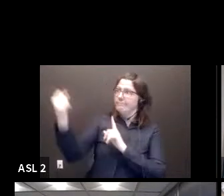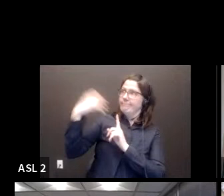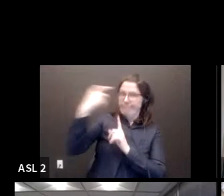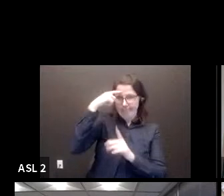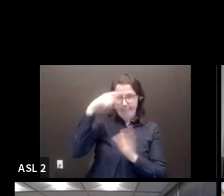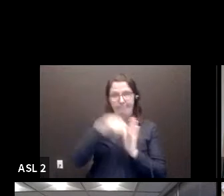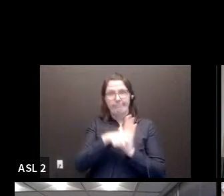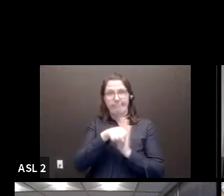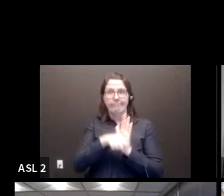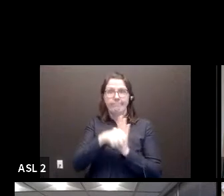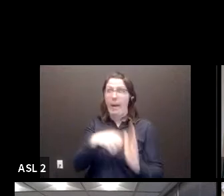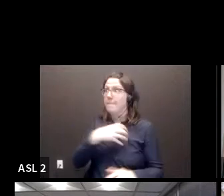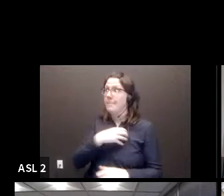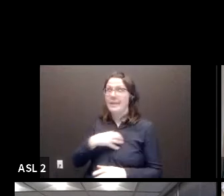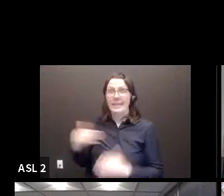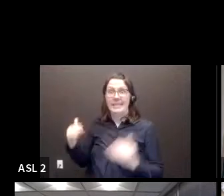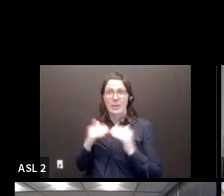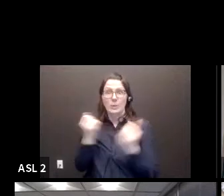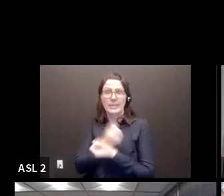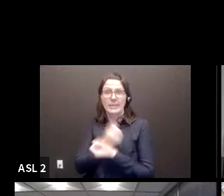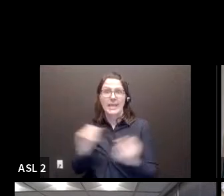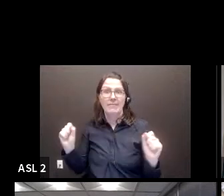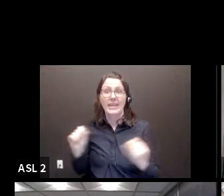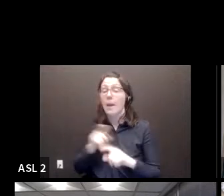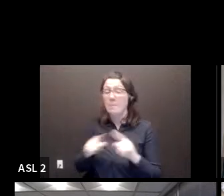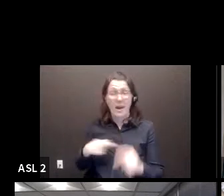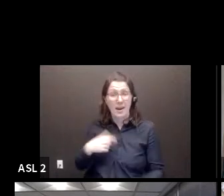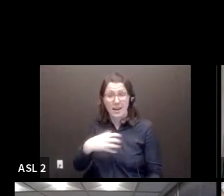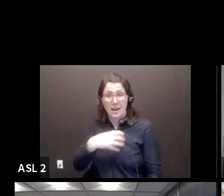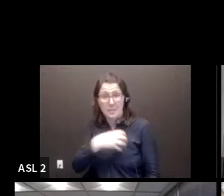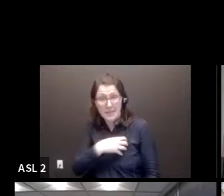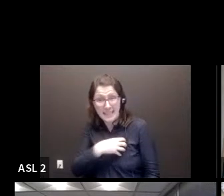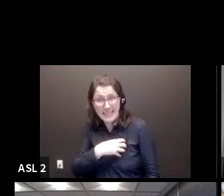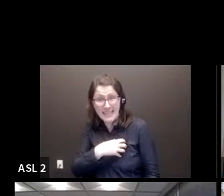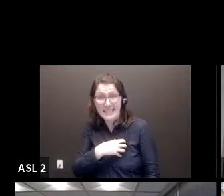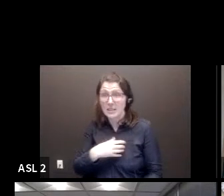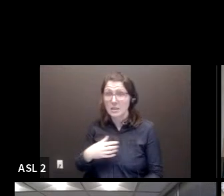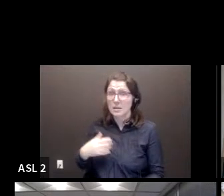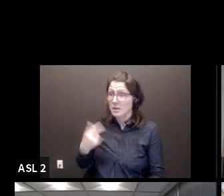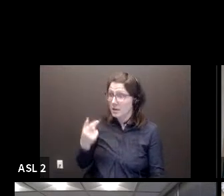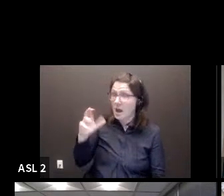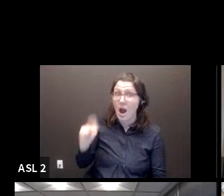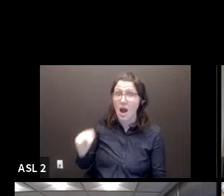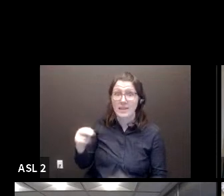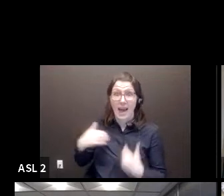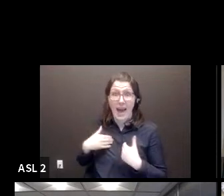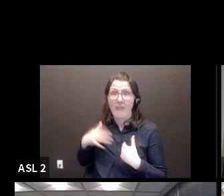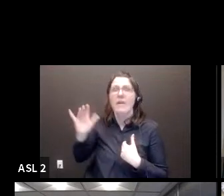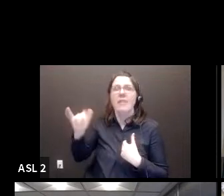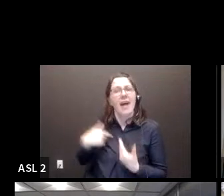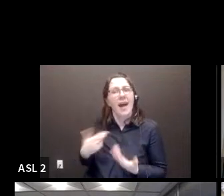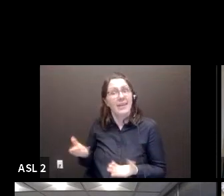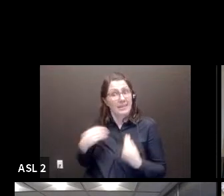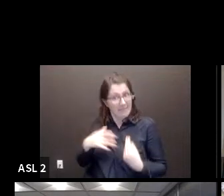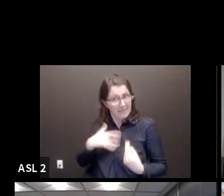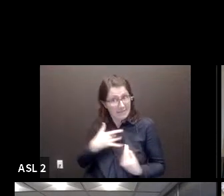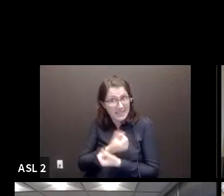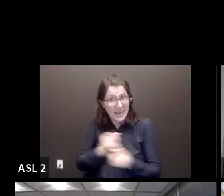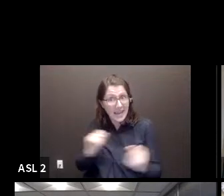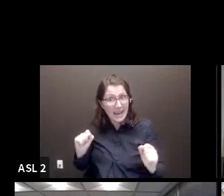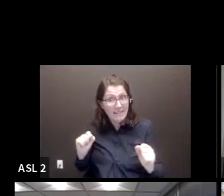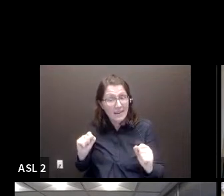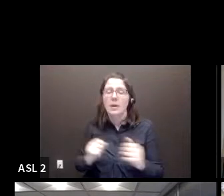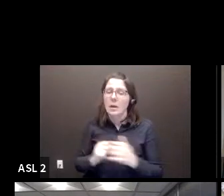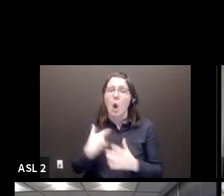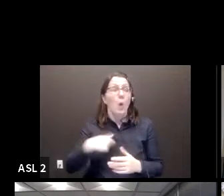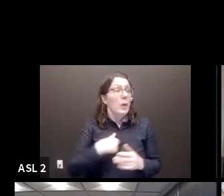create safety but you know their access to weapons and violence is what actually has conditioned us to feel safe and you know we hear about these partners that are willing to work with